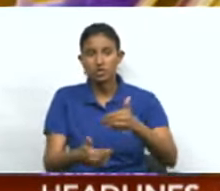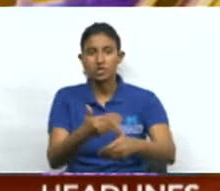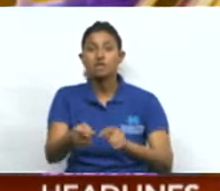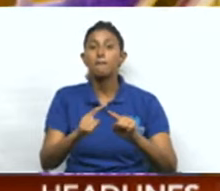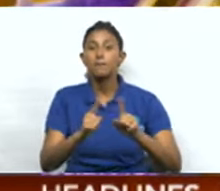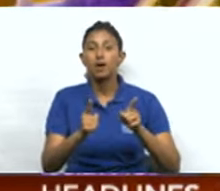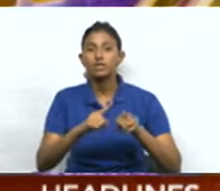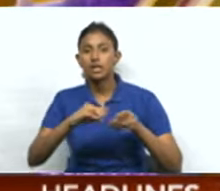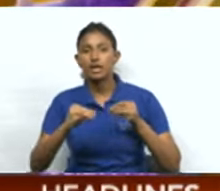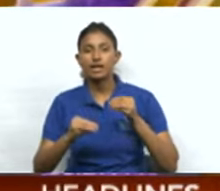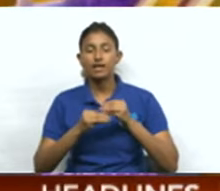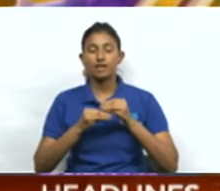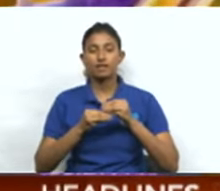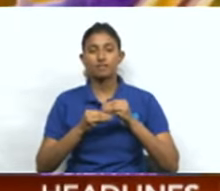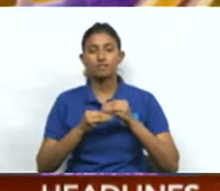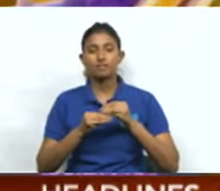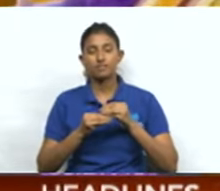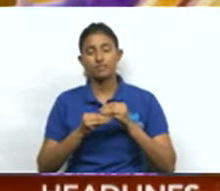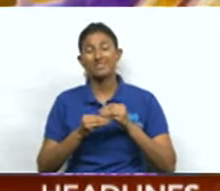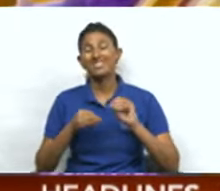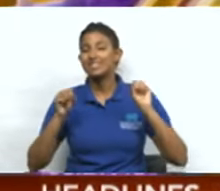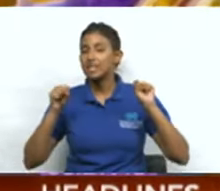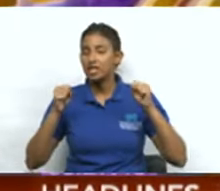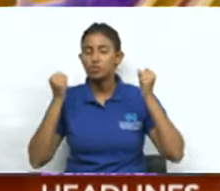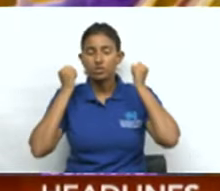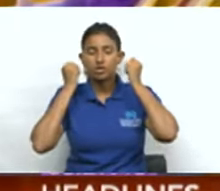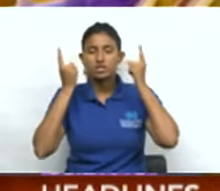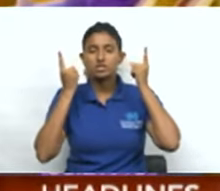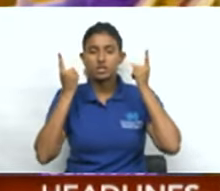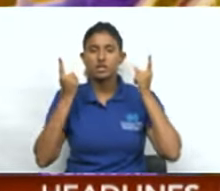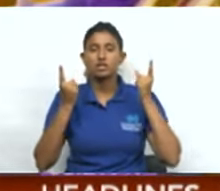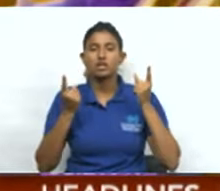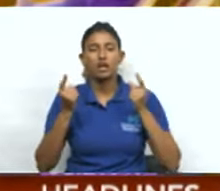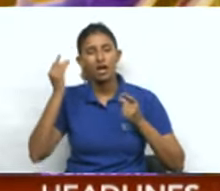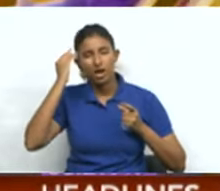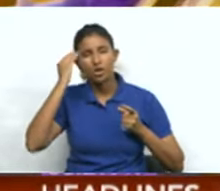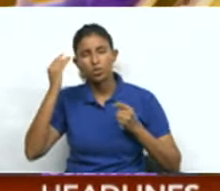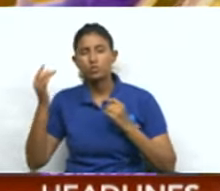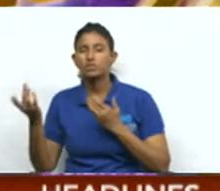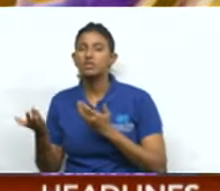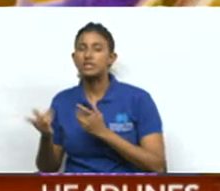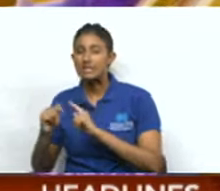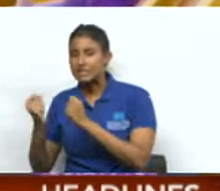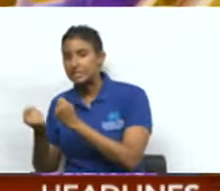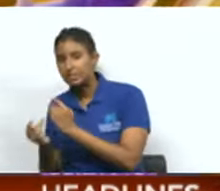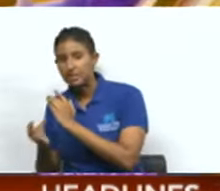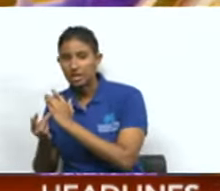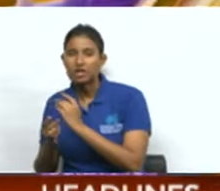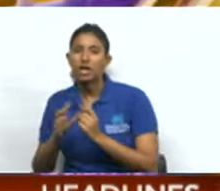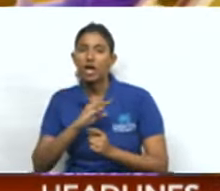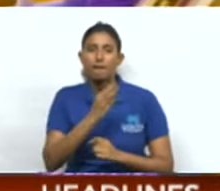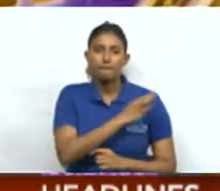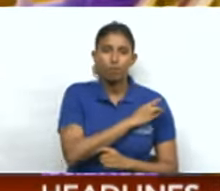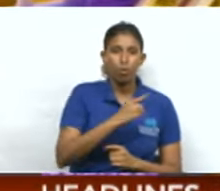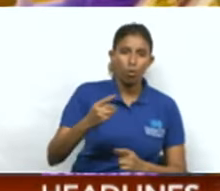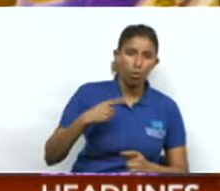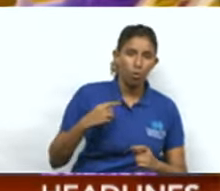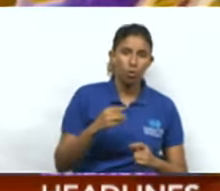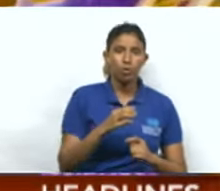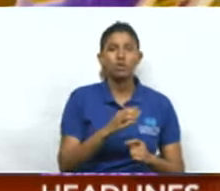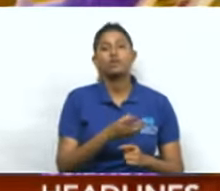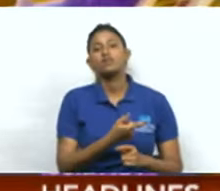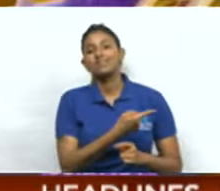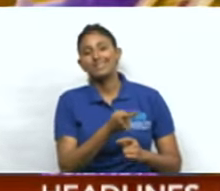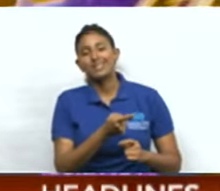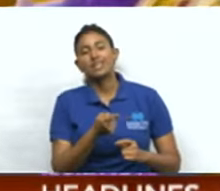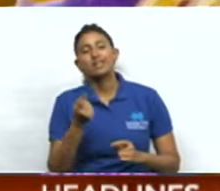to add to that, we did understand, and I mean, I know the technical team, the Board of Commissioners, did understand the time, you know, as